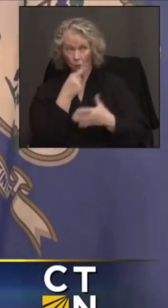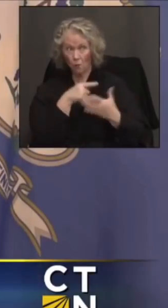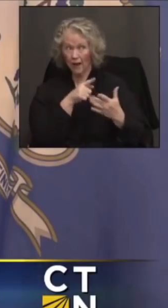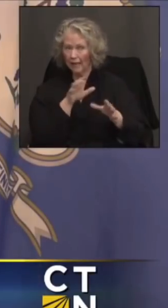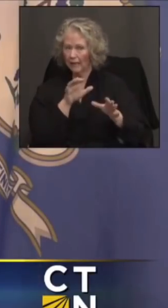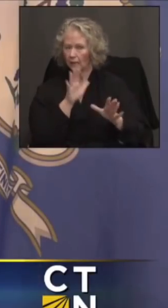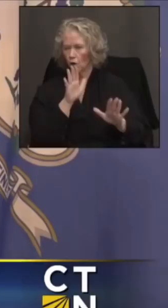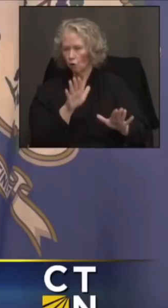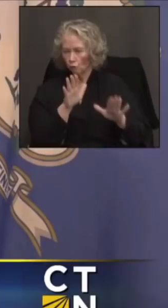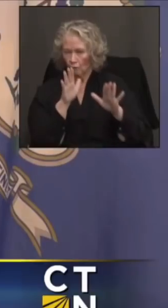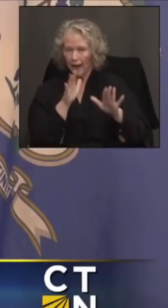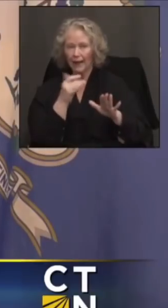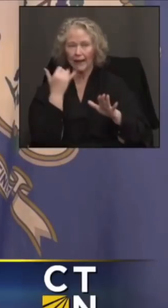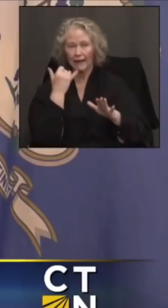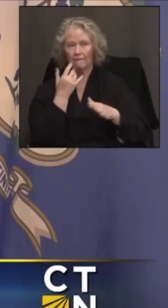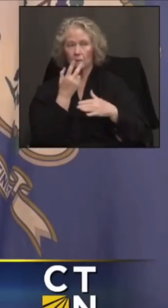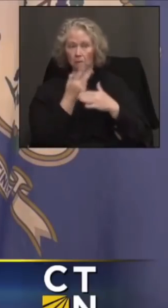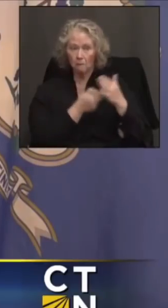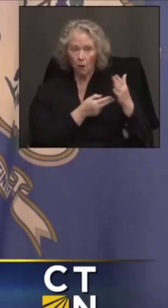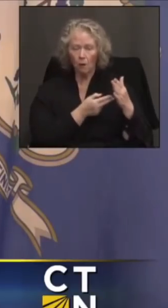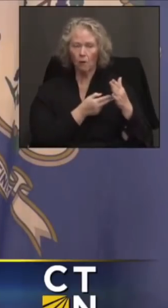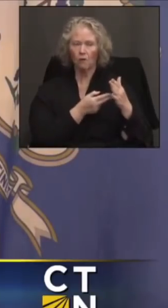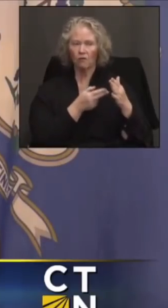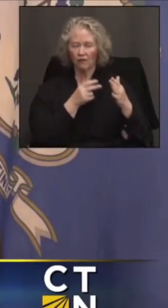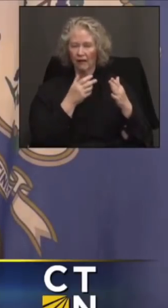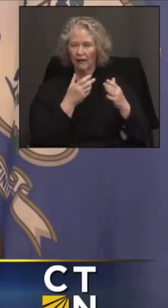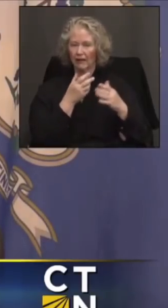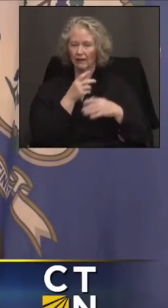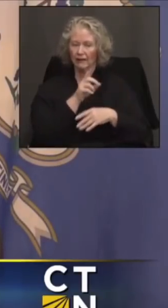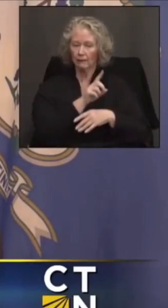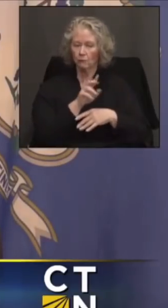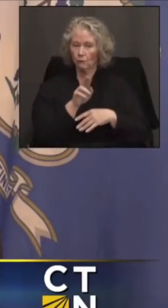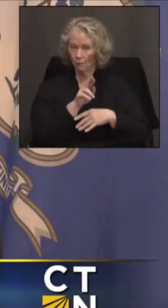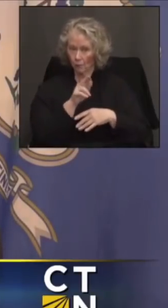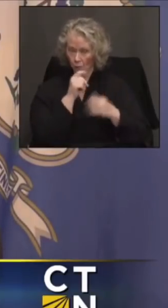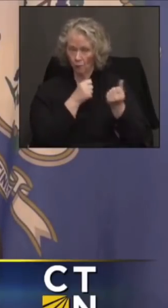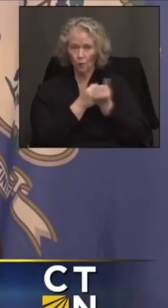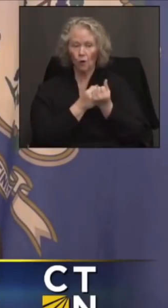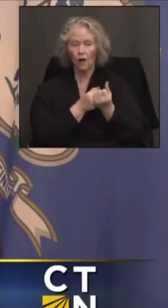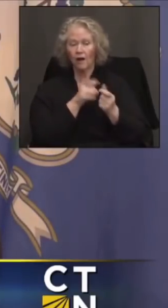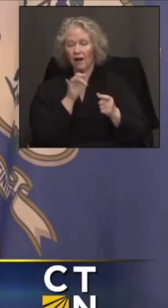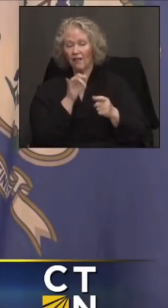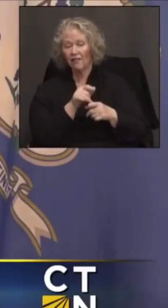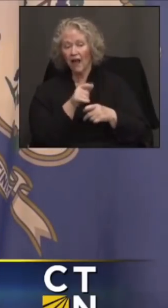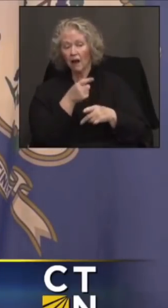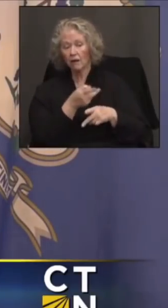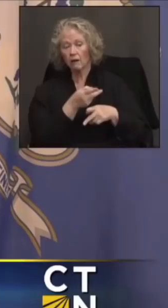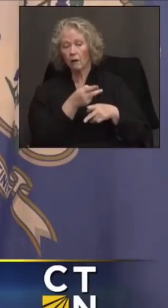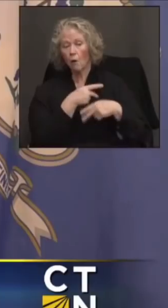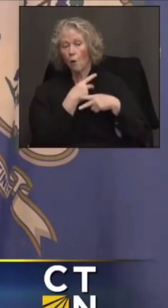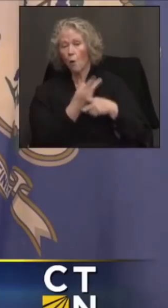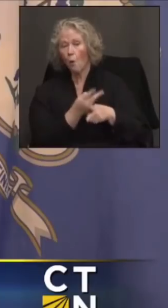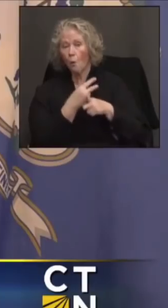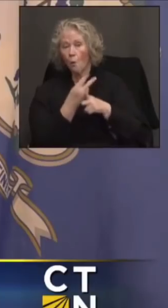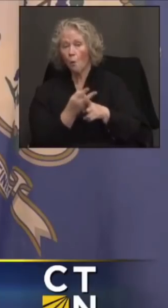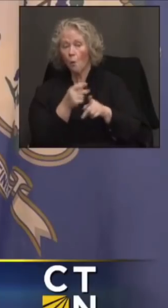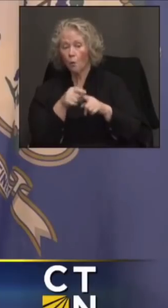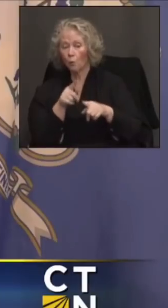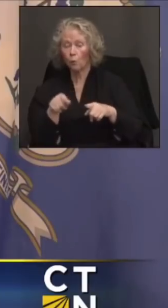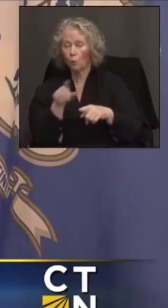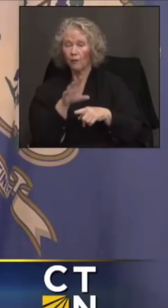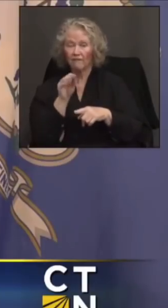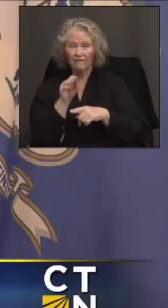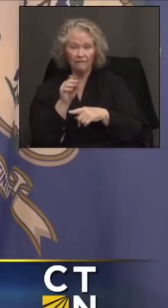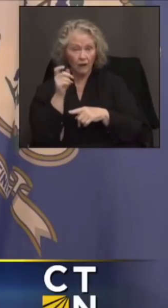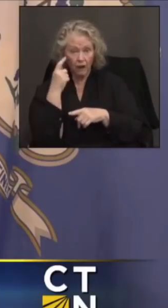be bipartisan support, I believe, is if you turned a lot of those loans to all 50 governments, state governments,